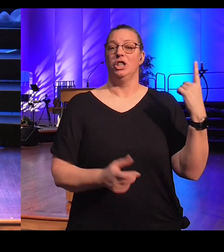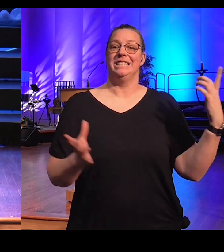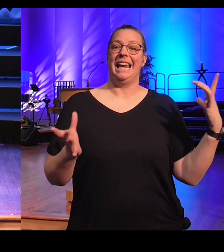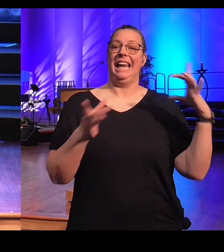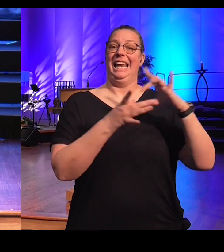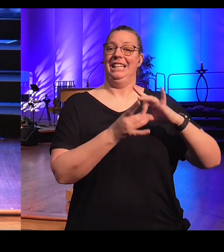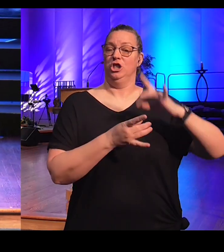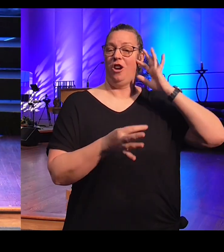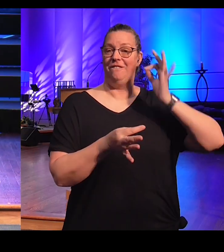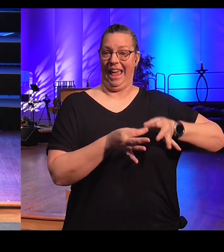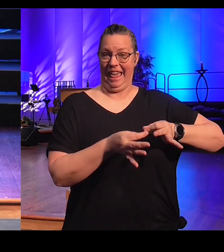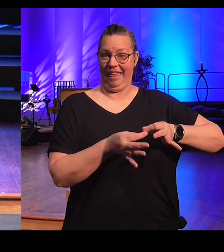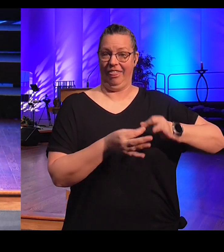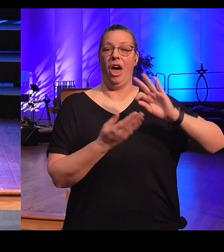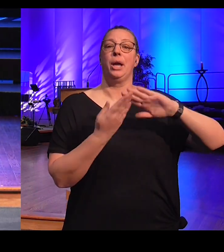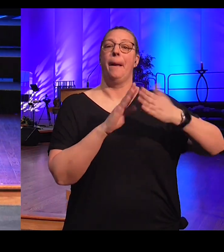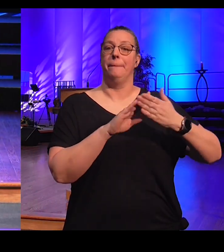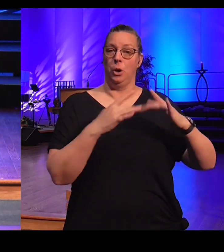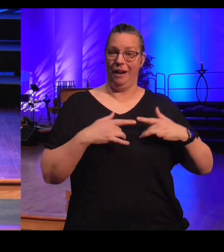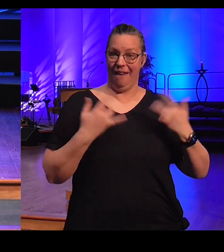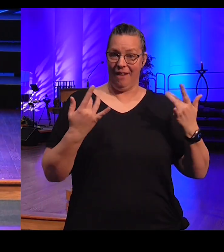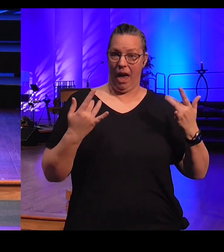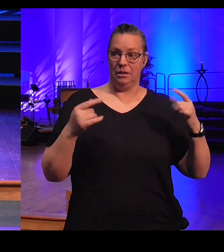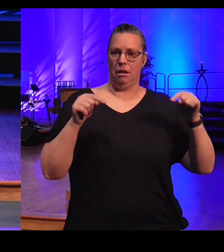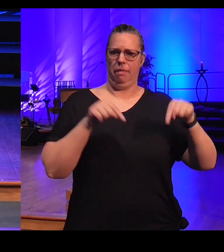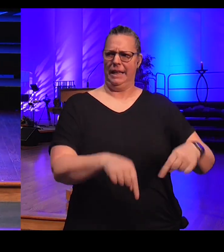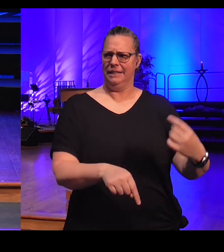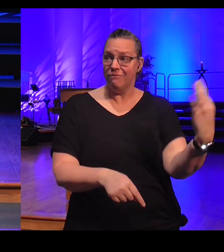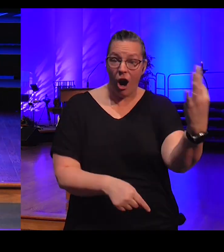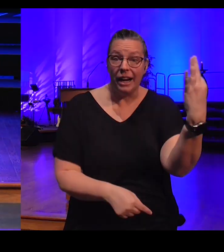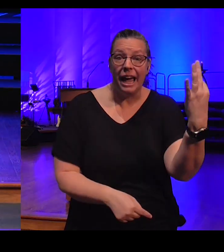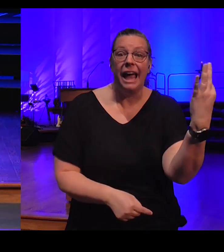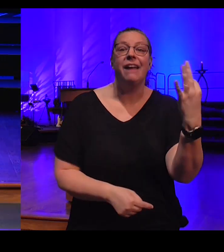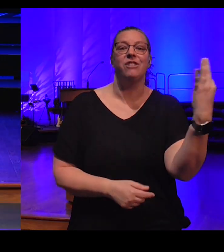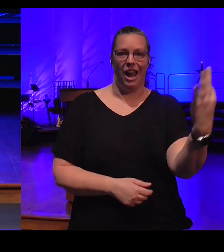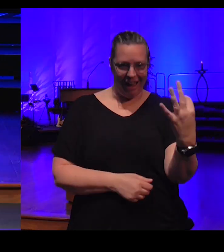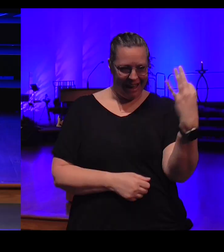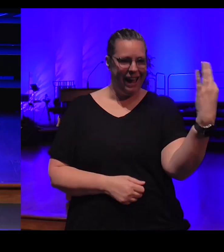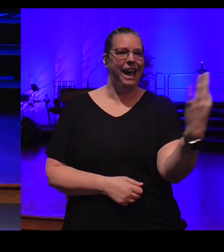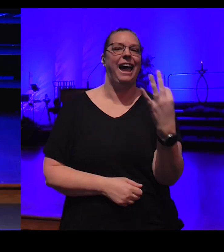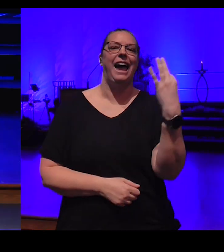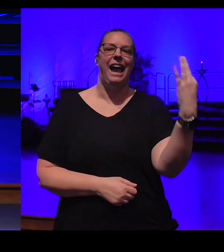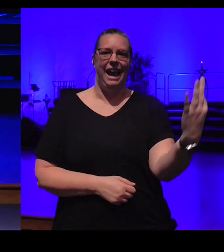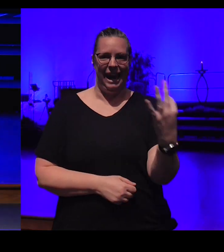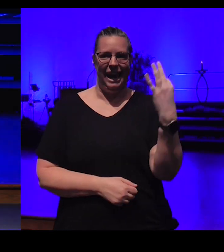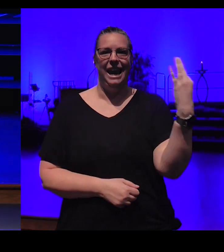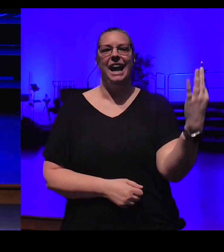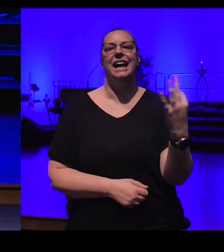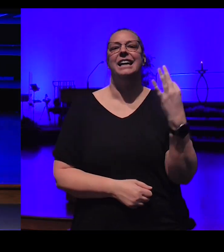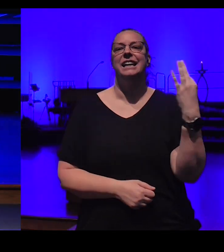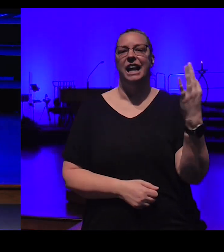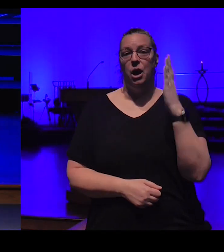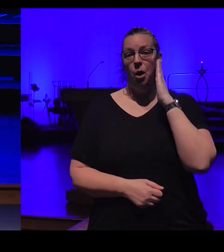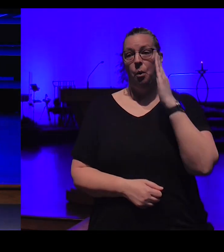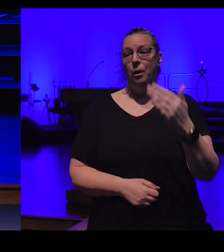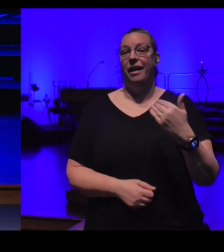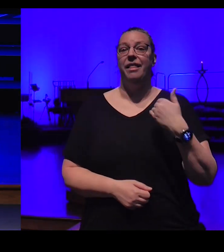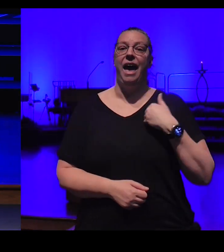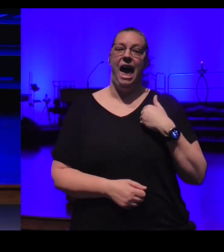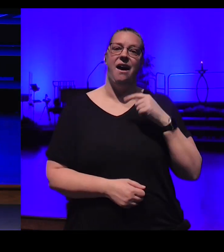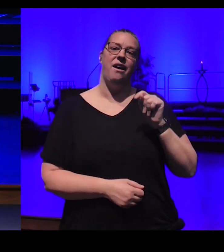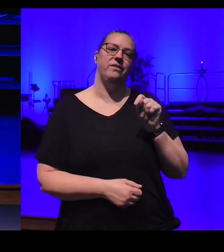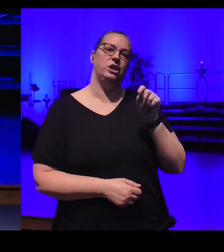interfaith community event coming this Friday. Thank you. This Friday, we're going to have a Tu